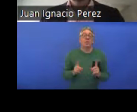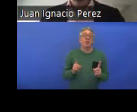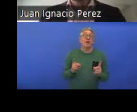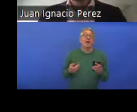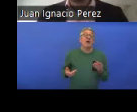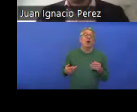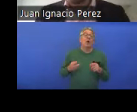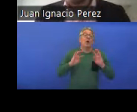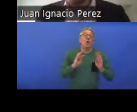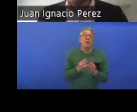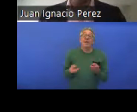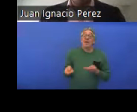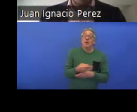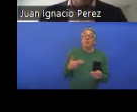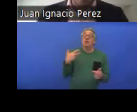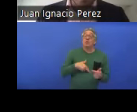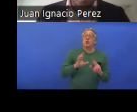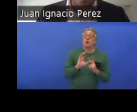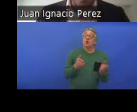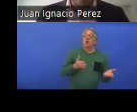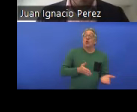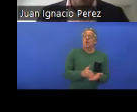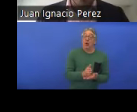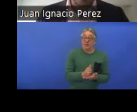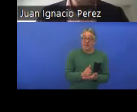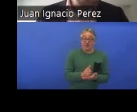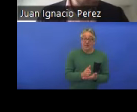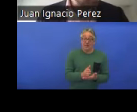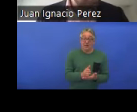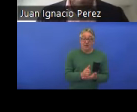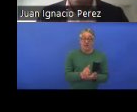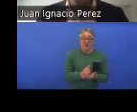Rights, this, if one takes information connected to